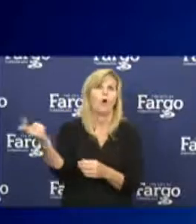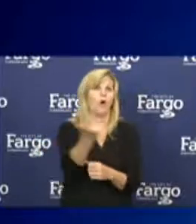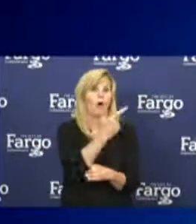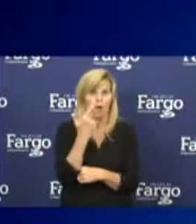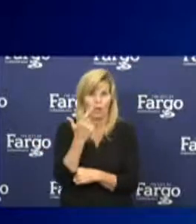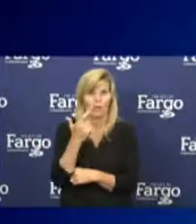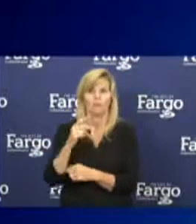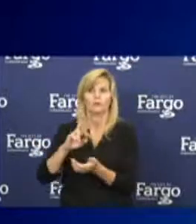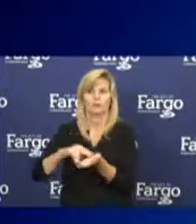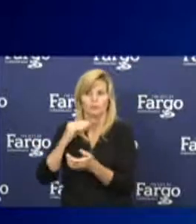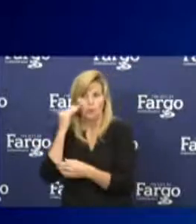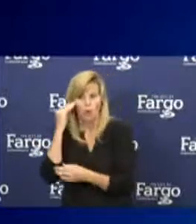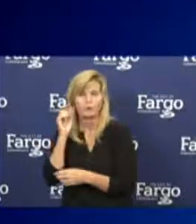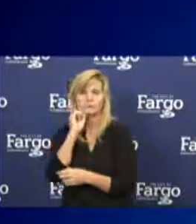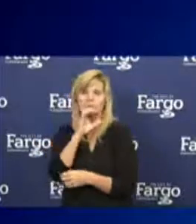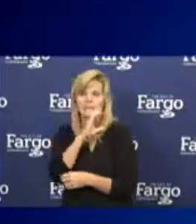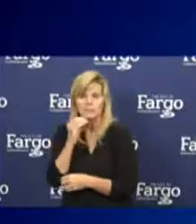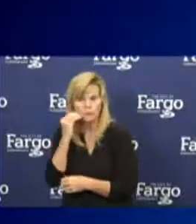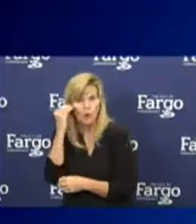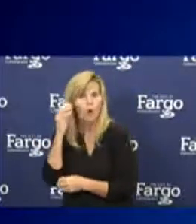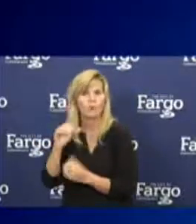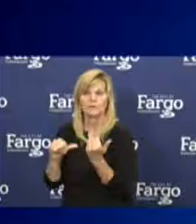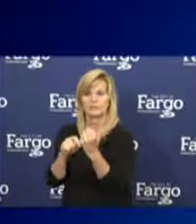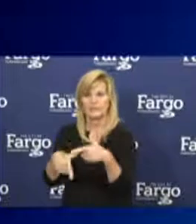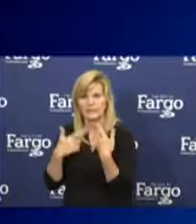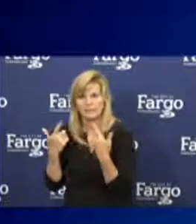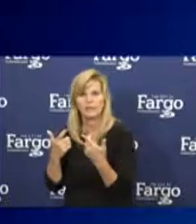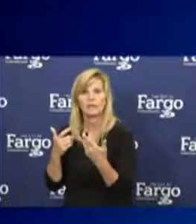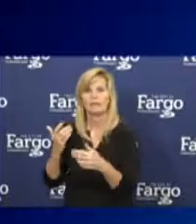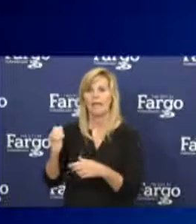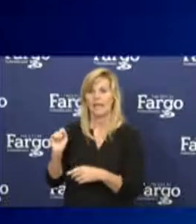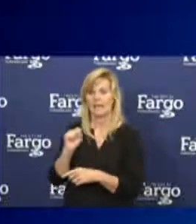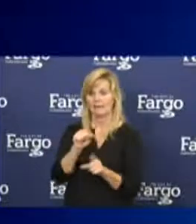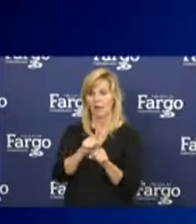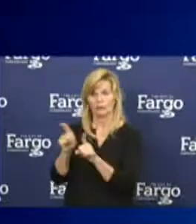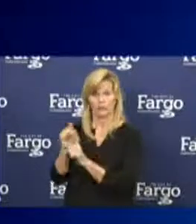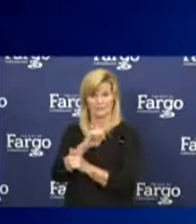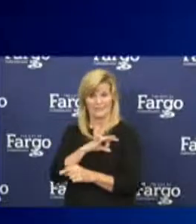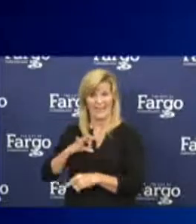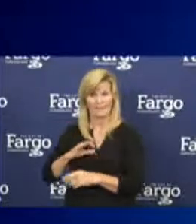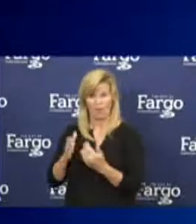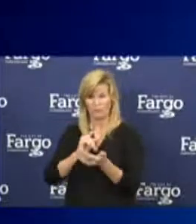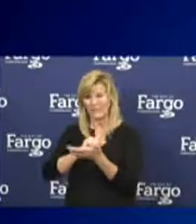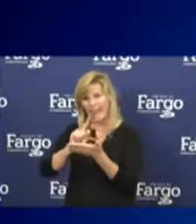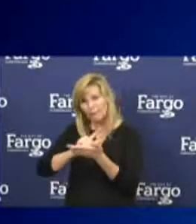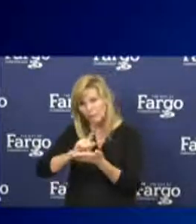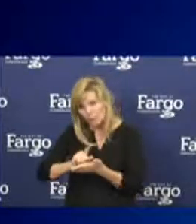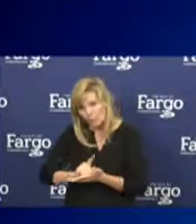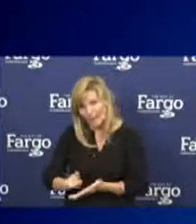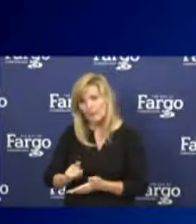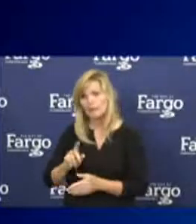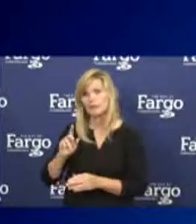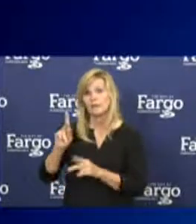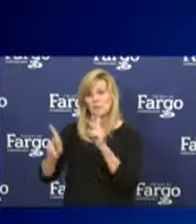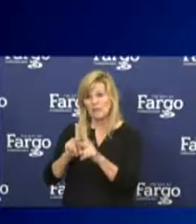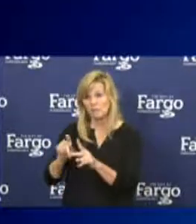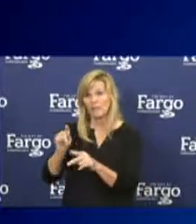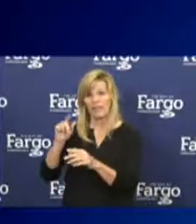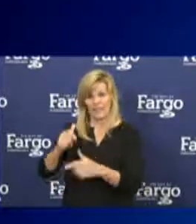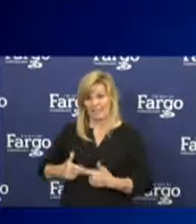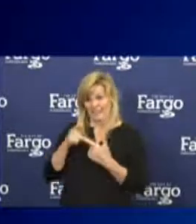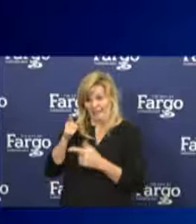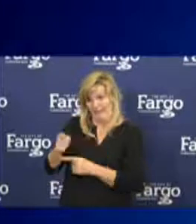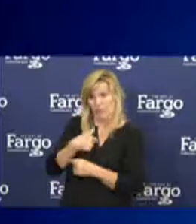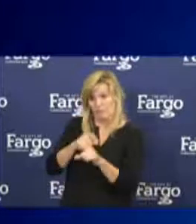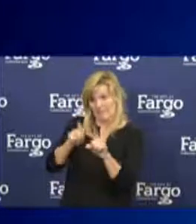care staff and workers, and pretty frequently, almost weekly as well, on most residents in long-term care. And you can